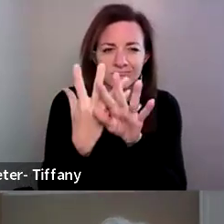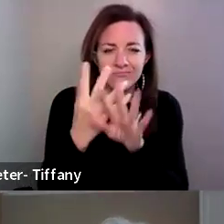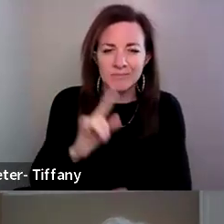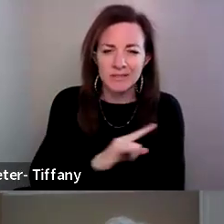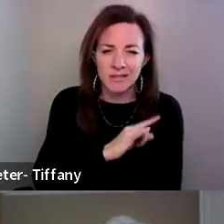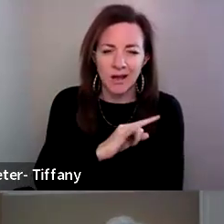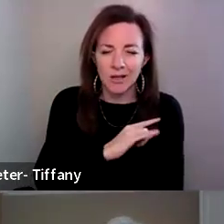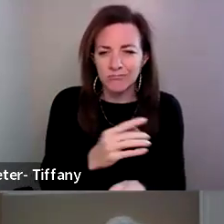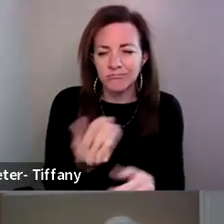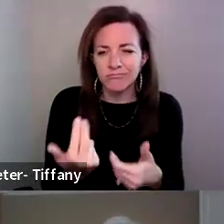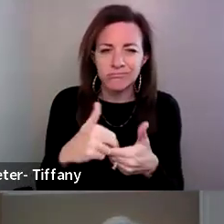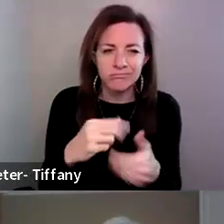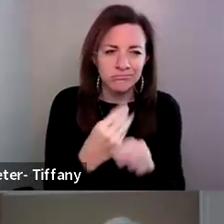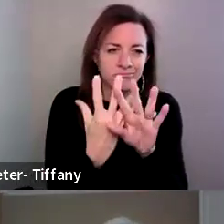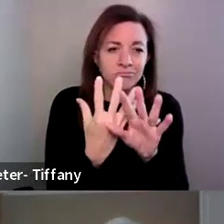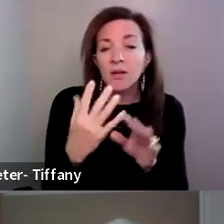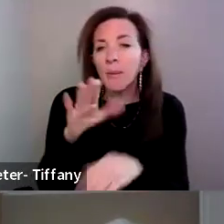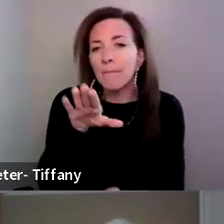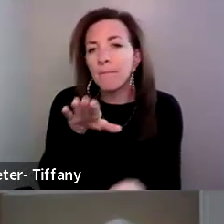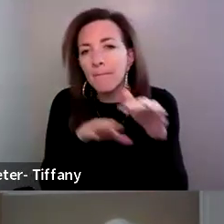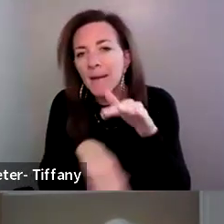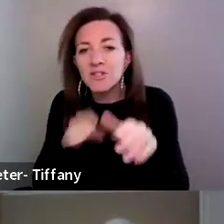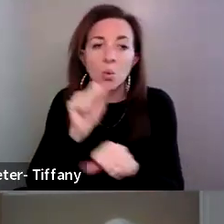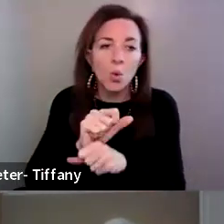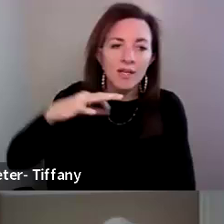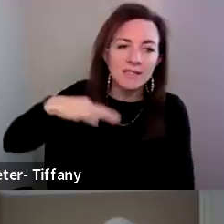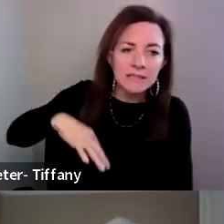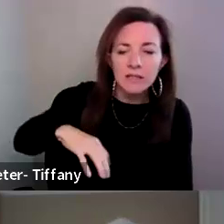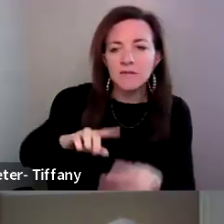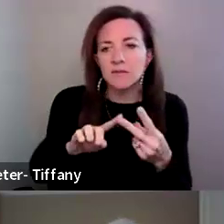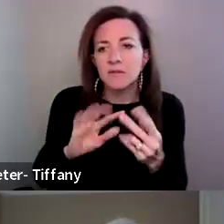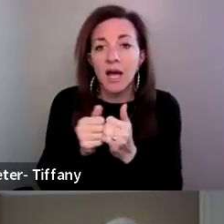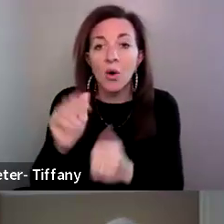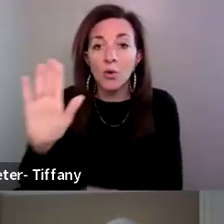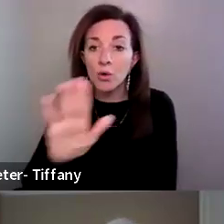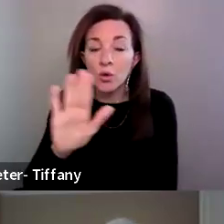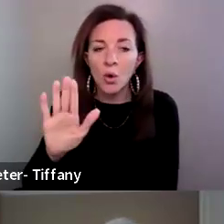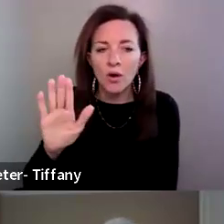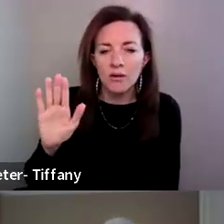style, basic work incentives, how your